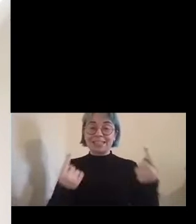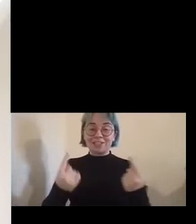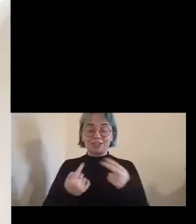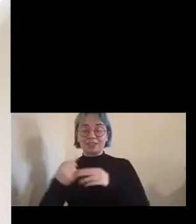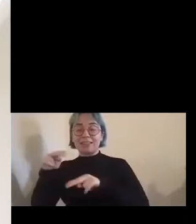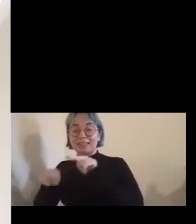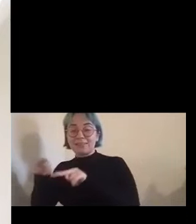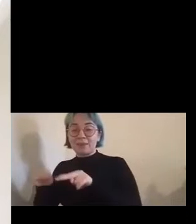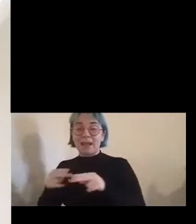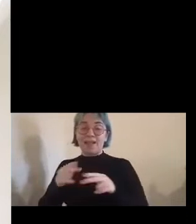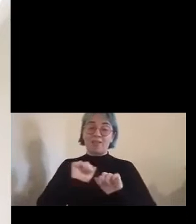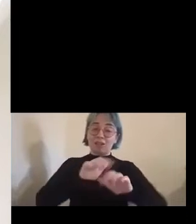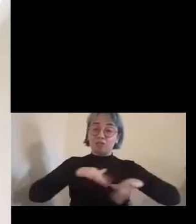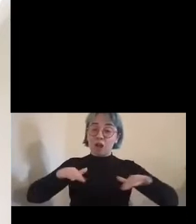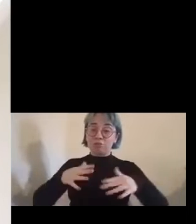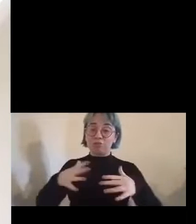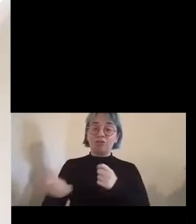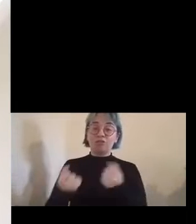child justice process.